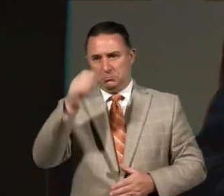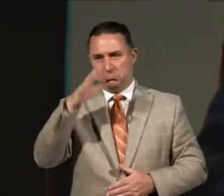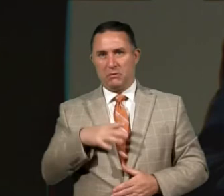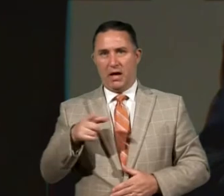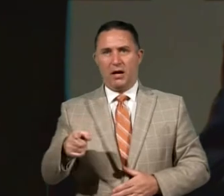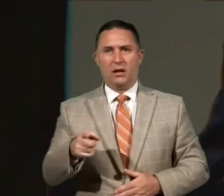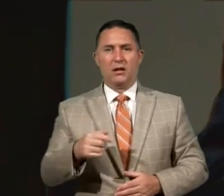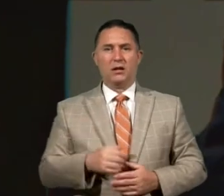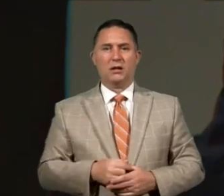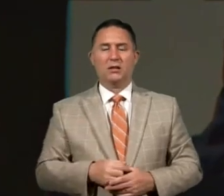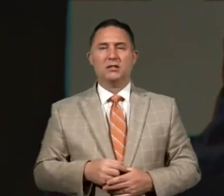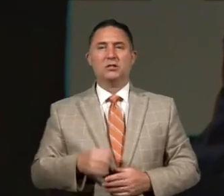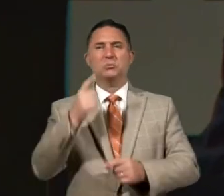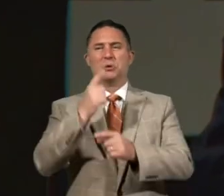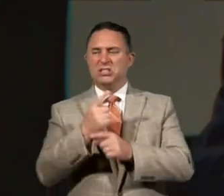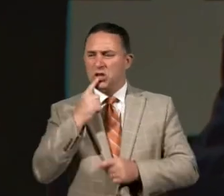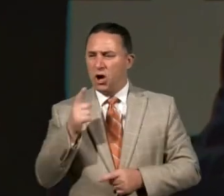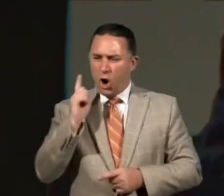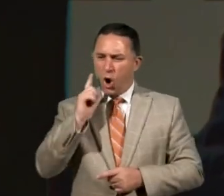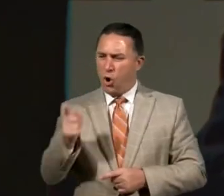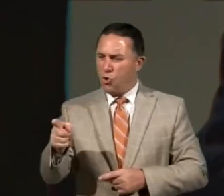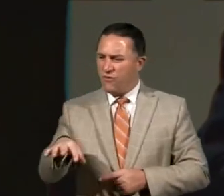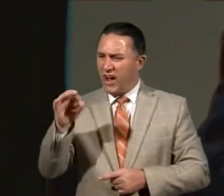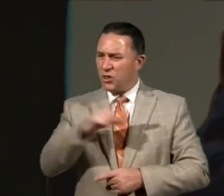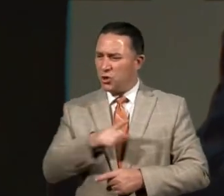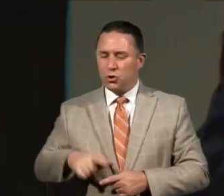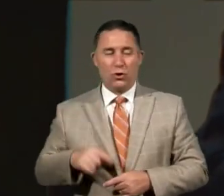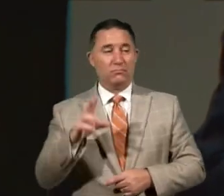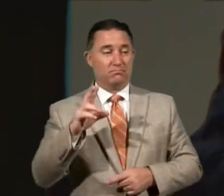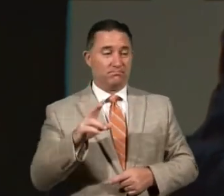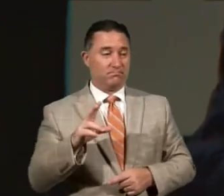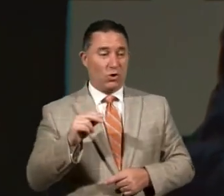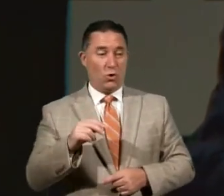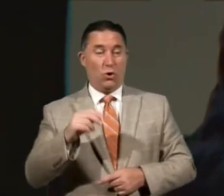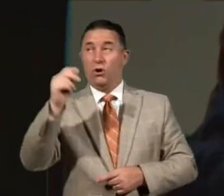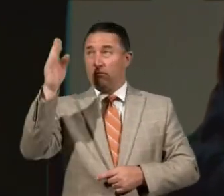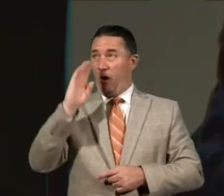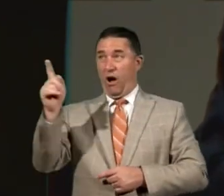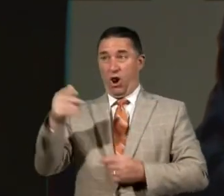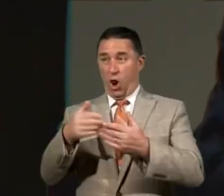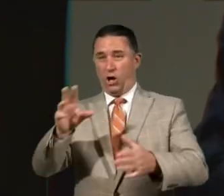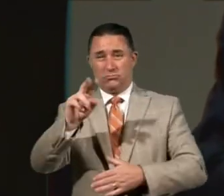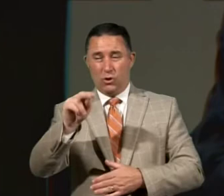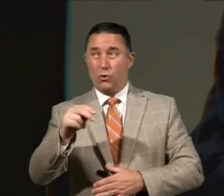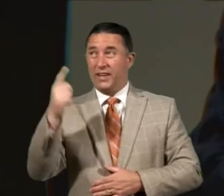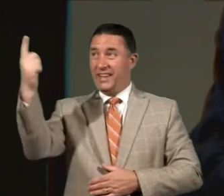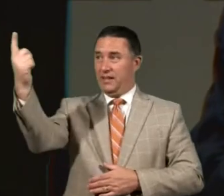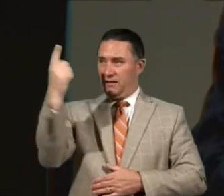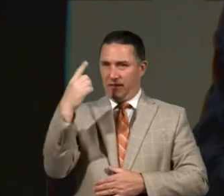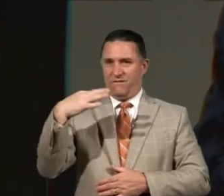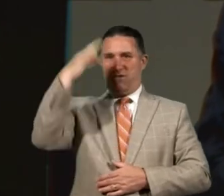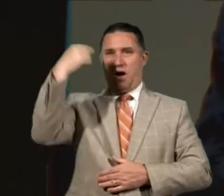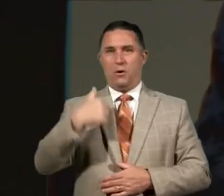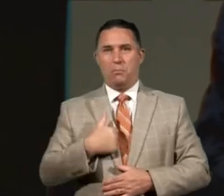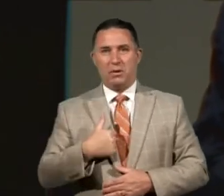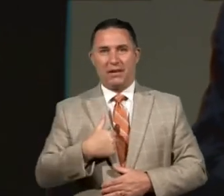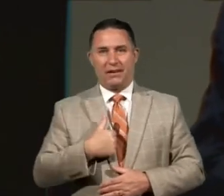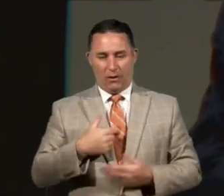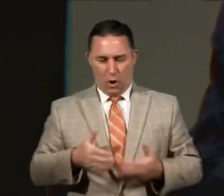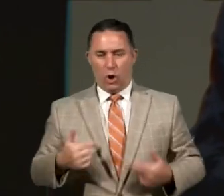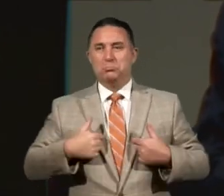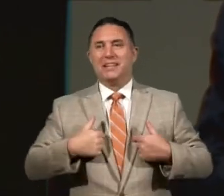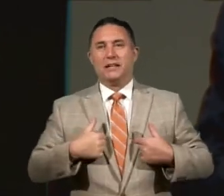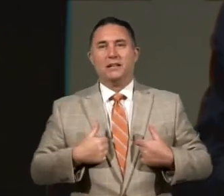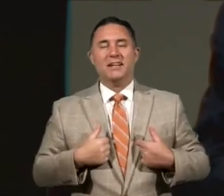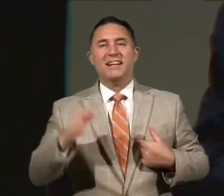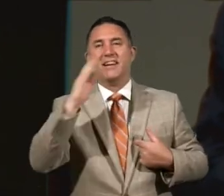His brother said, I heard you found the Lord. He said, no, he wasn't lost. I was lost. He found me. May we